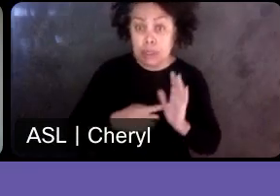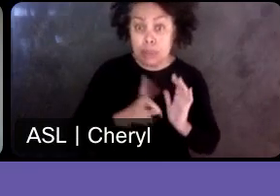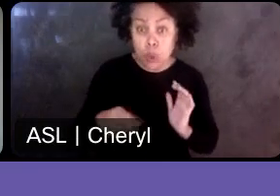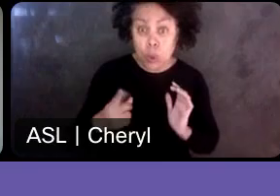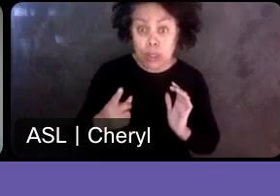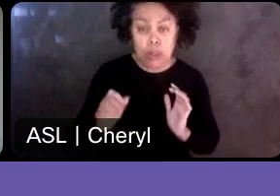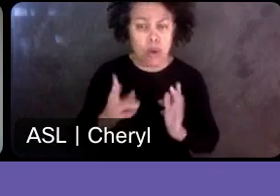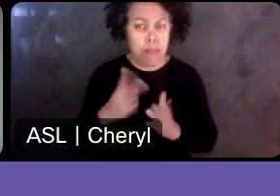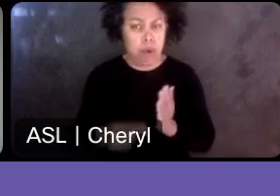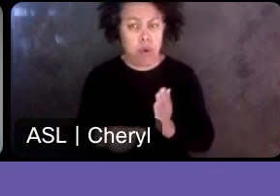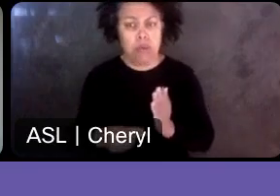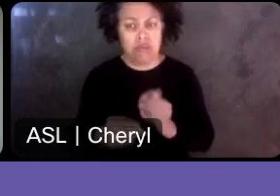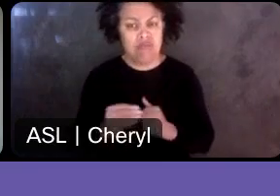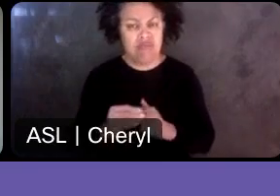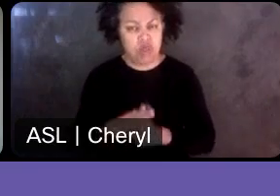both.